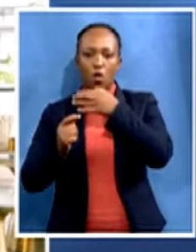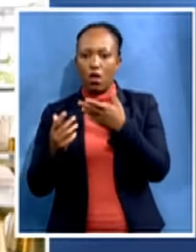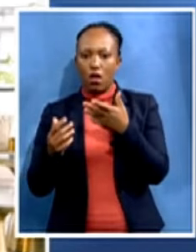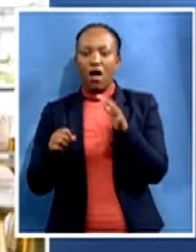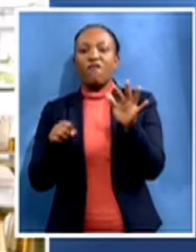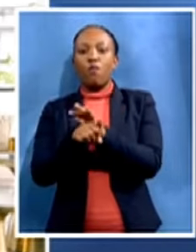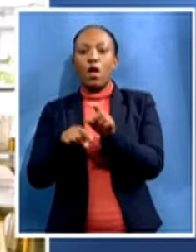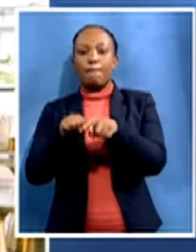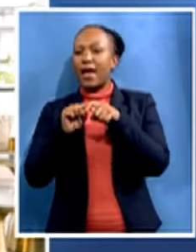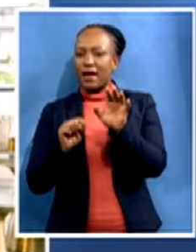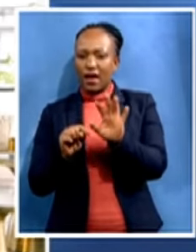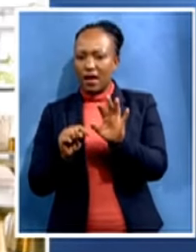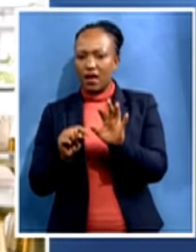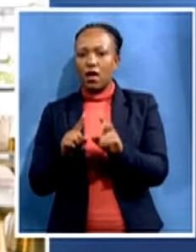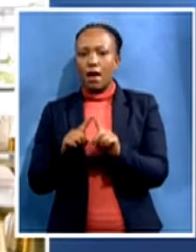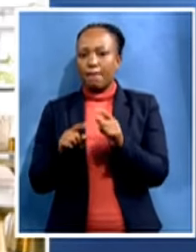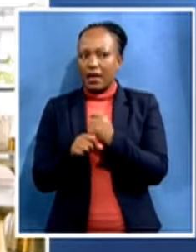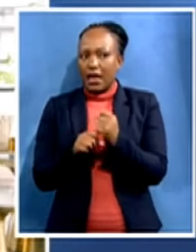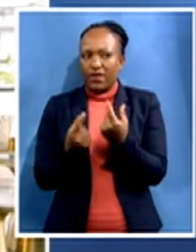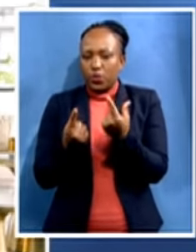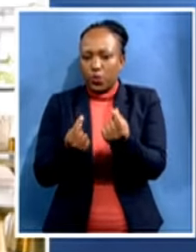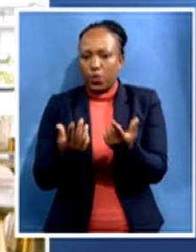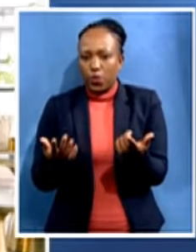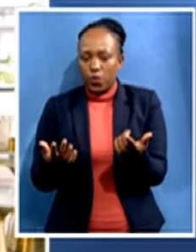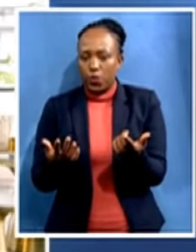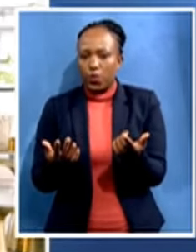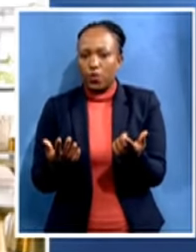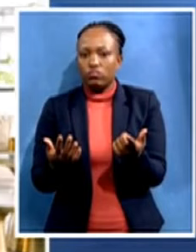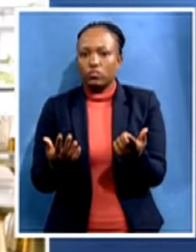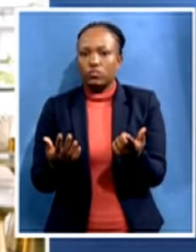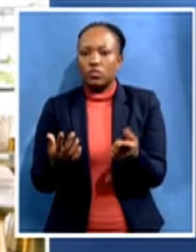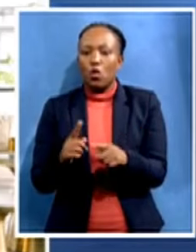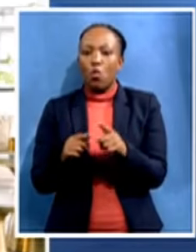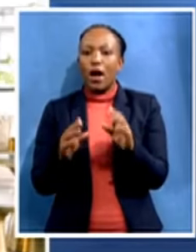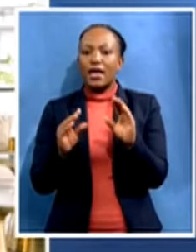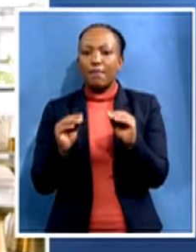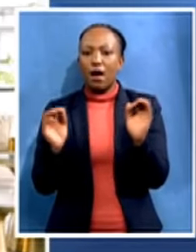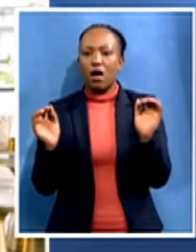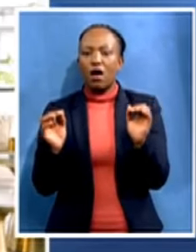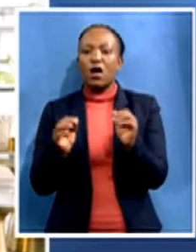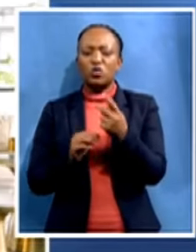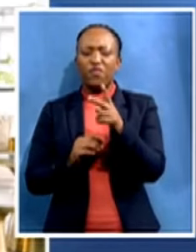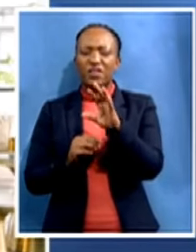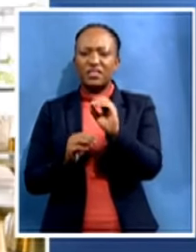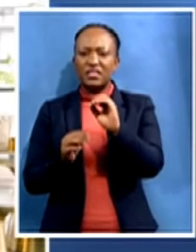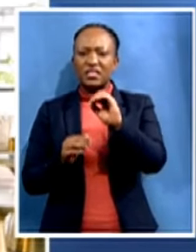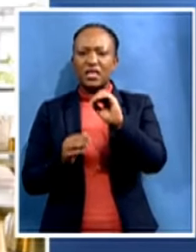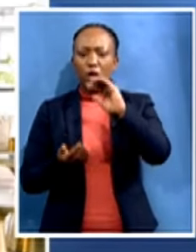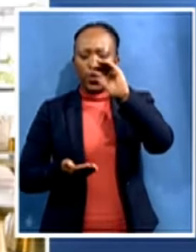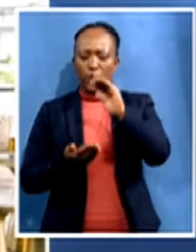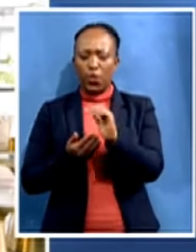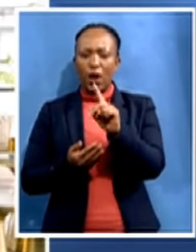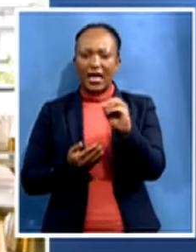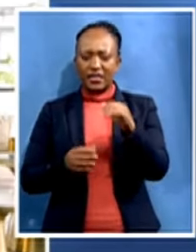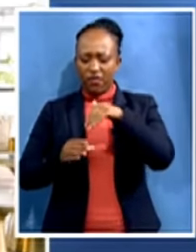my worry that even though they've decreased the numbers from 250 to 100 indoors, that will still not make